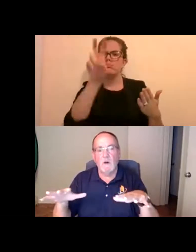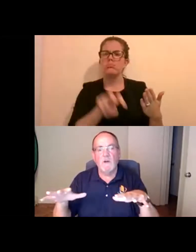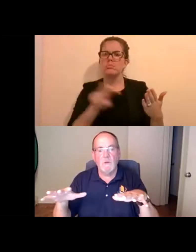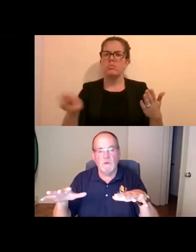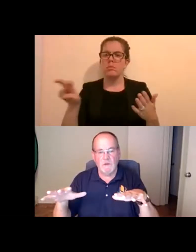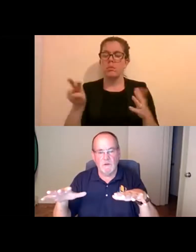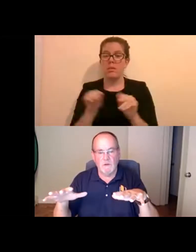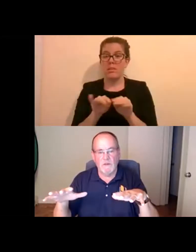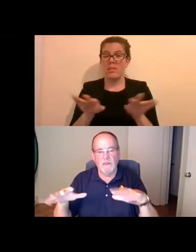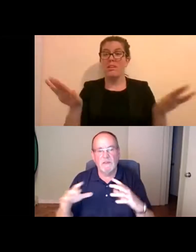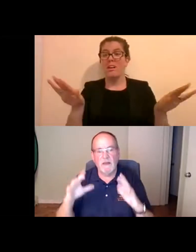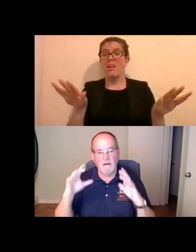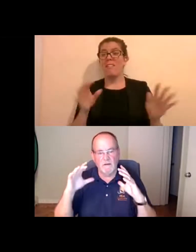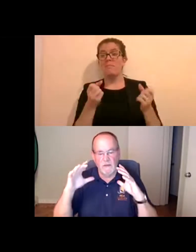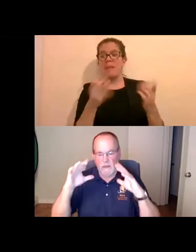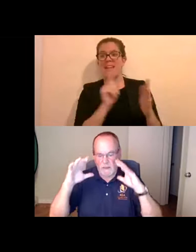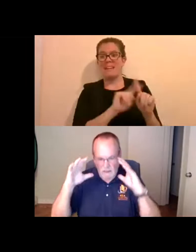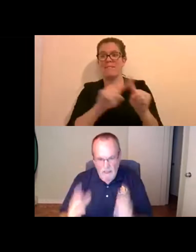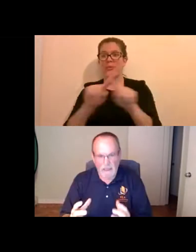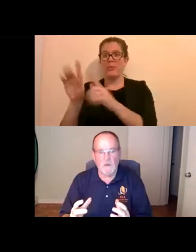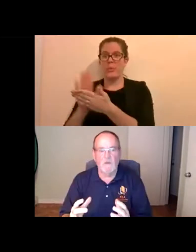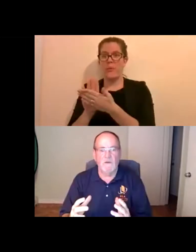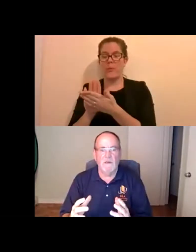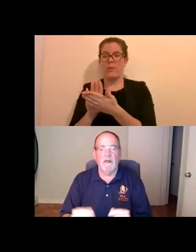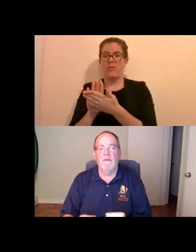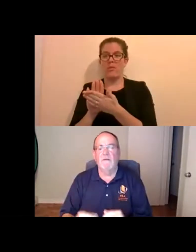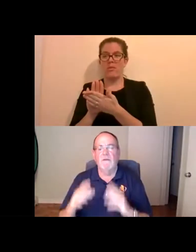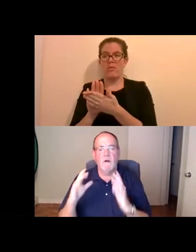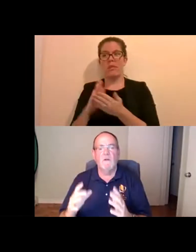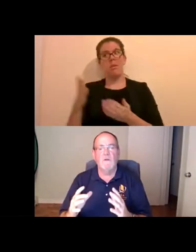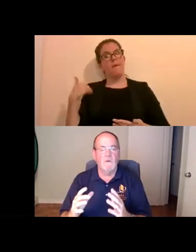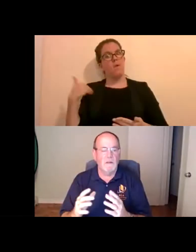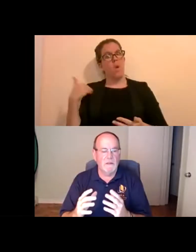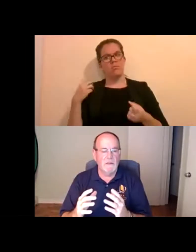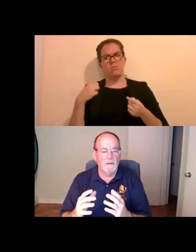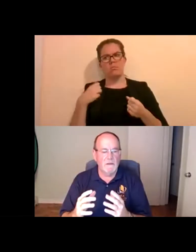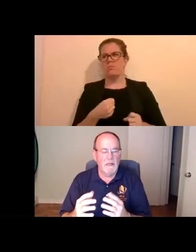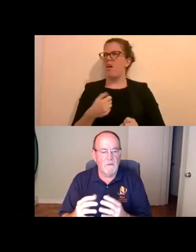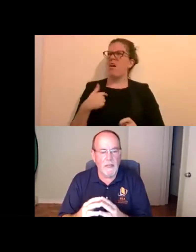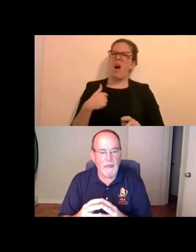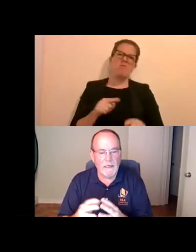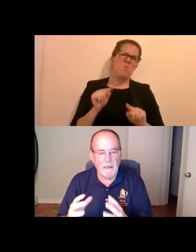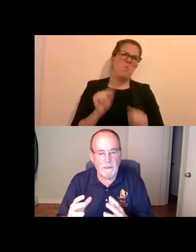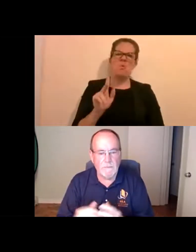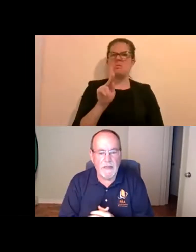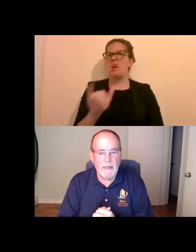identification with multiple schools instead of Kentucky School for the Deaf or the Florida School of Deaf and